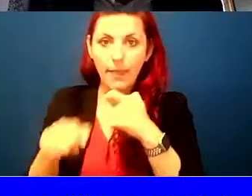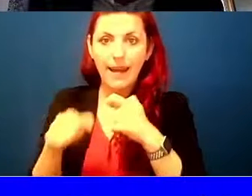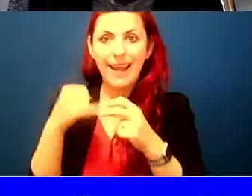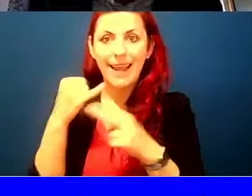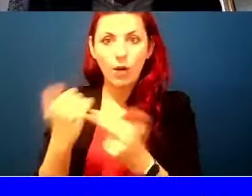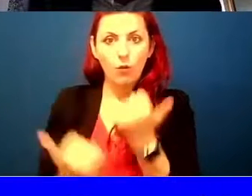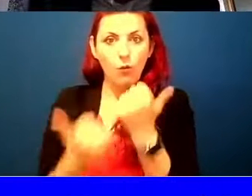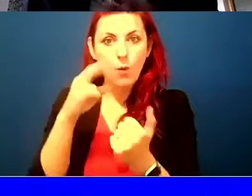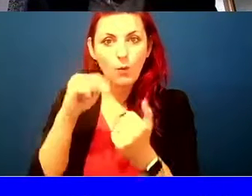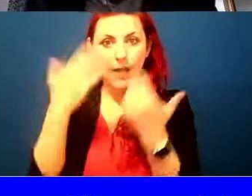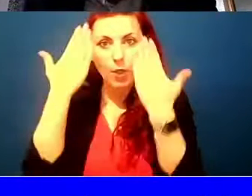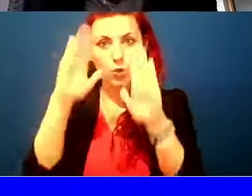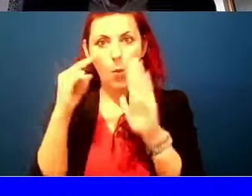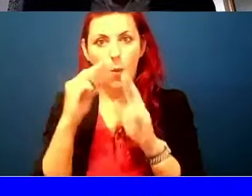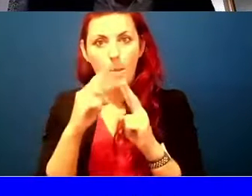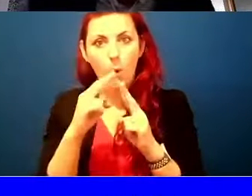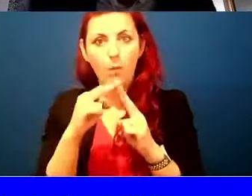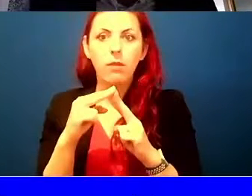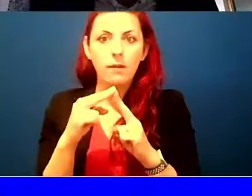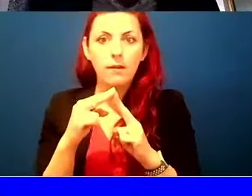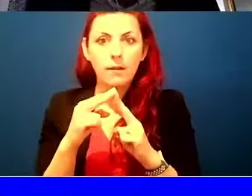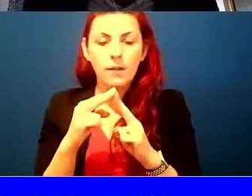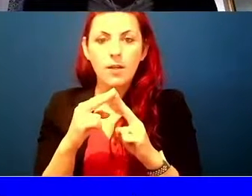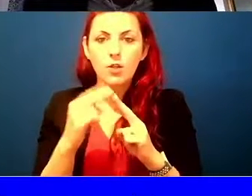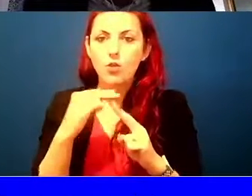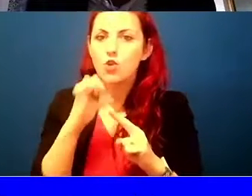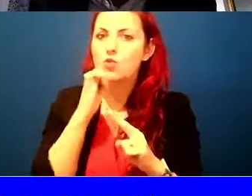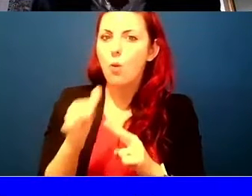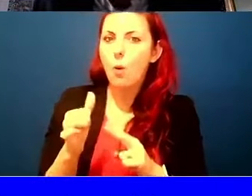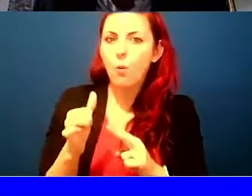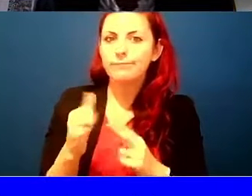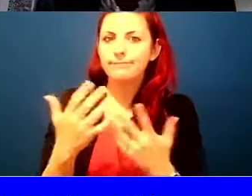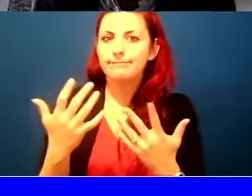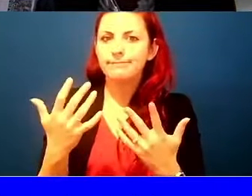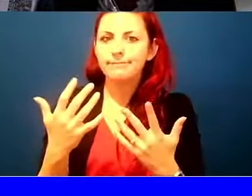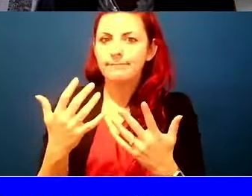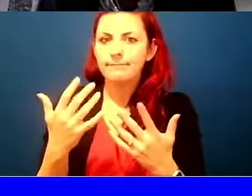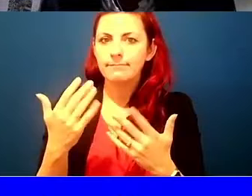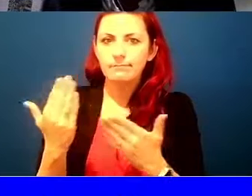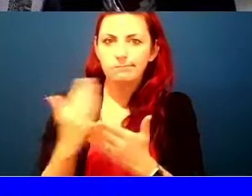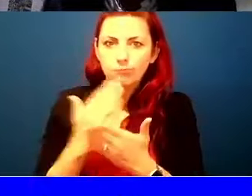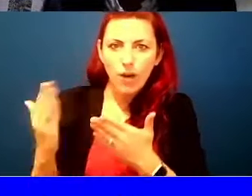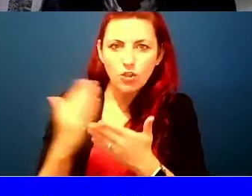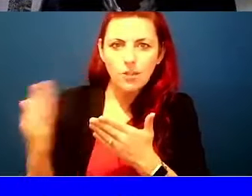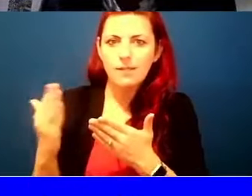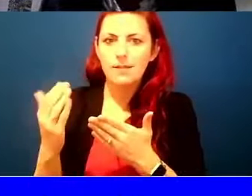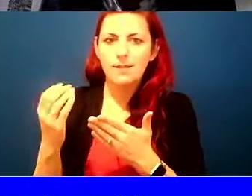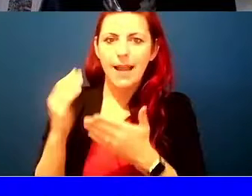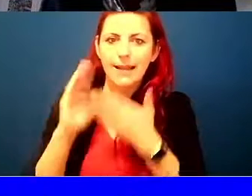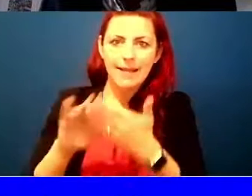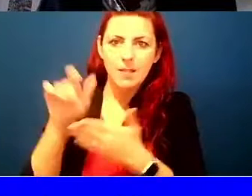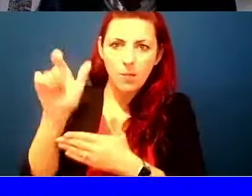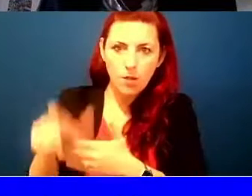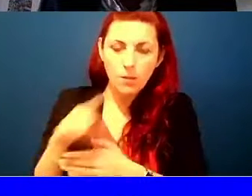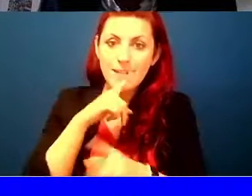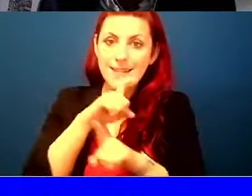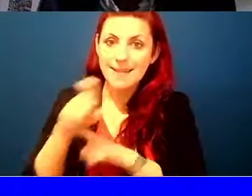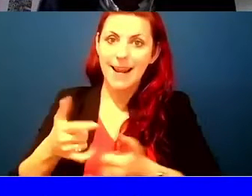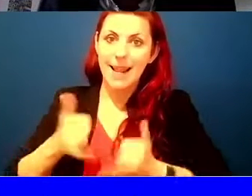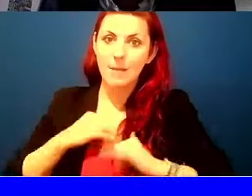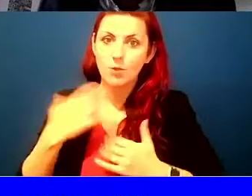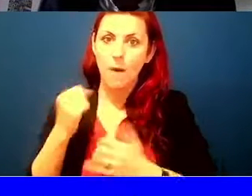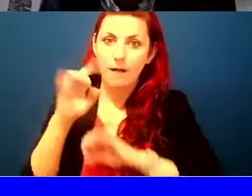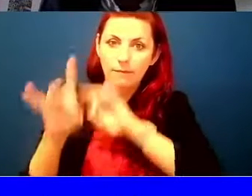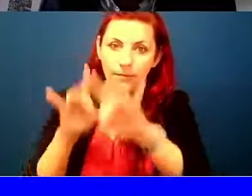wouldn't be any idea that the accused would be prejudiced through the system. It's just simply a way of still having cross-examination, but outside